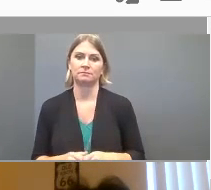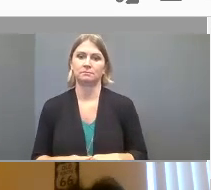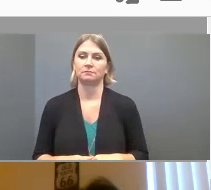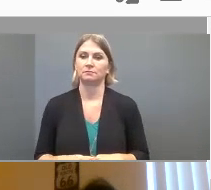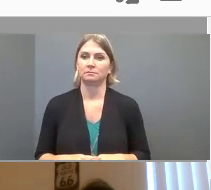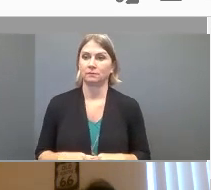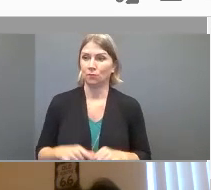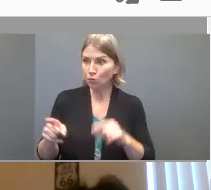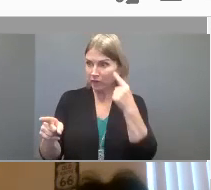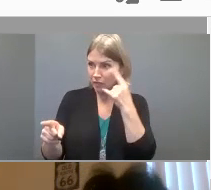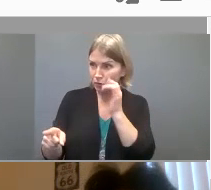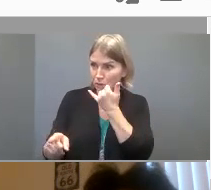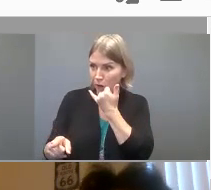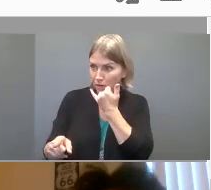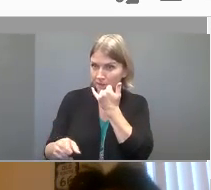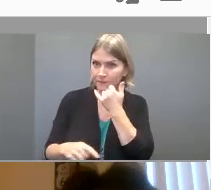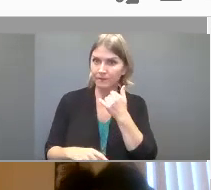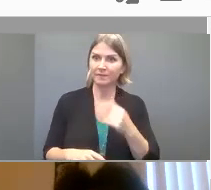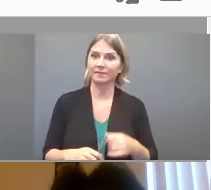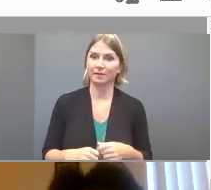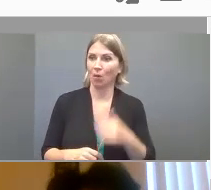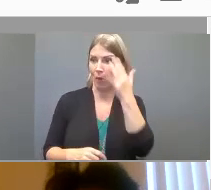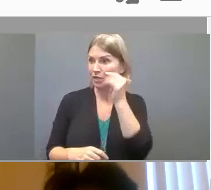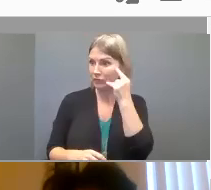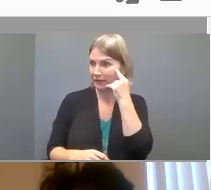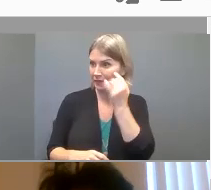You think you're wrong? Okay, good answer. Why do you think you're wrong?